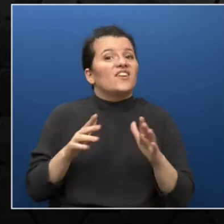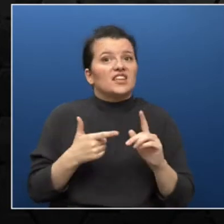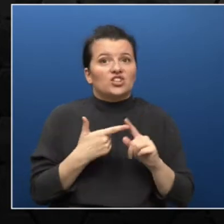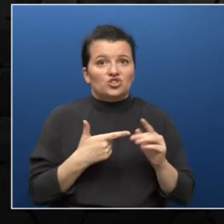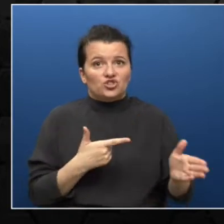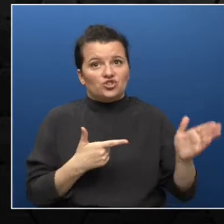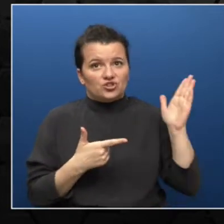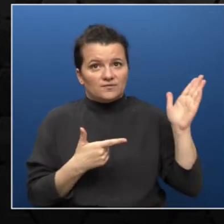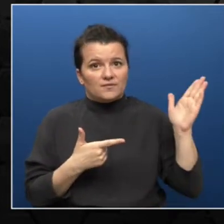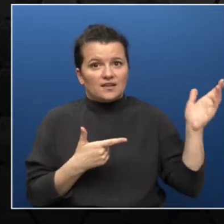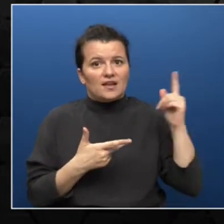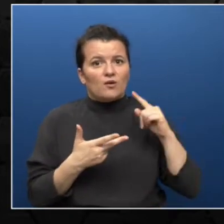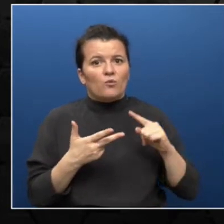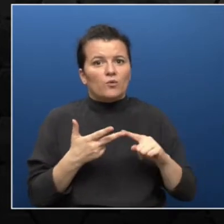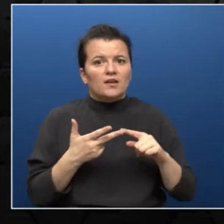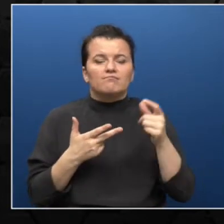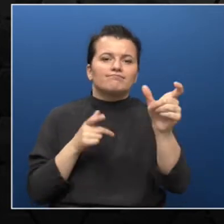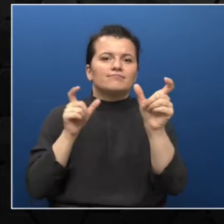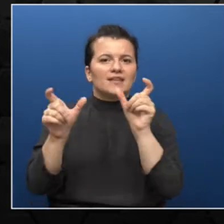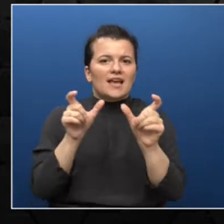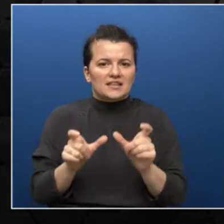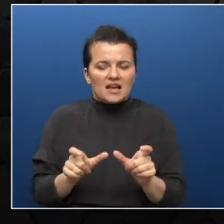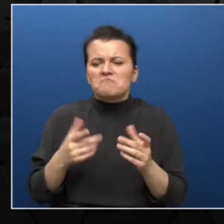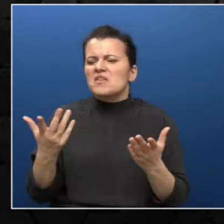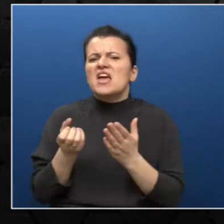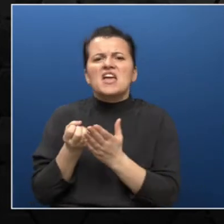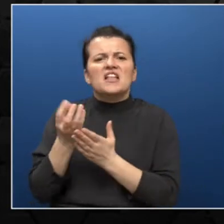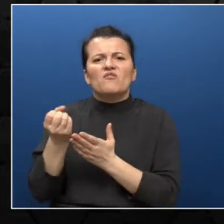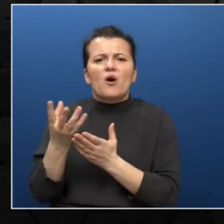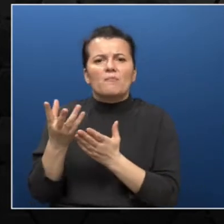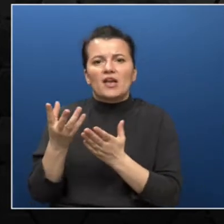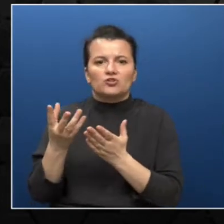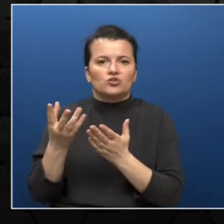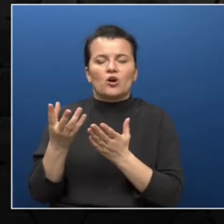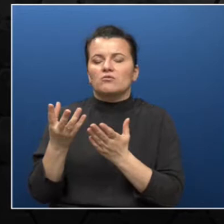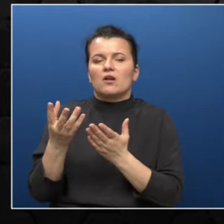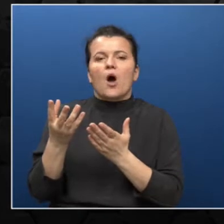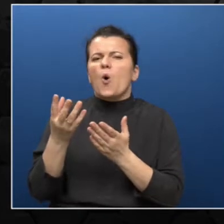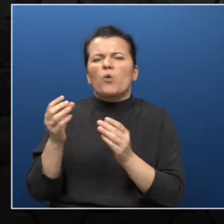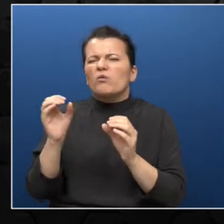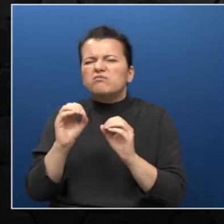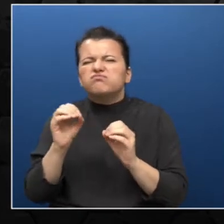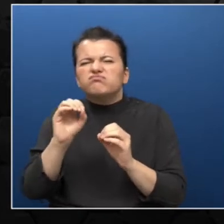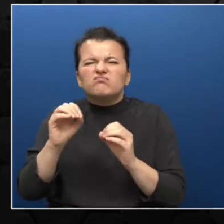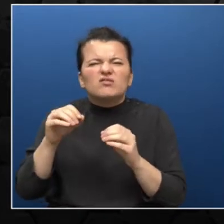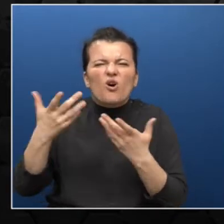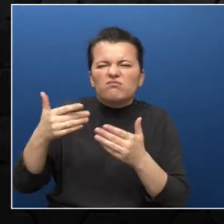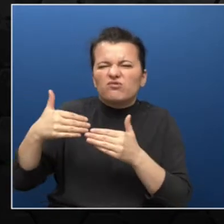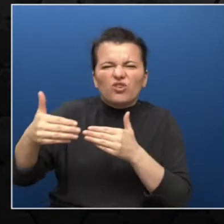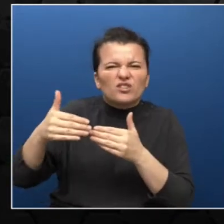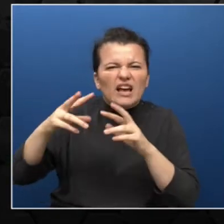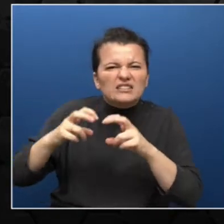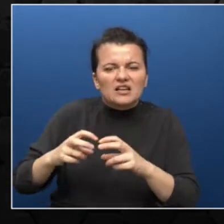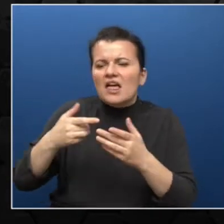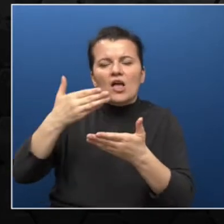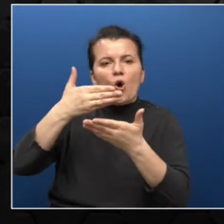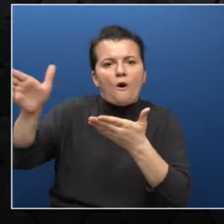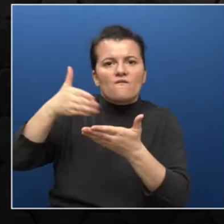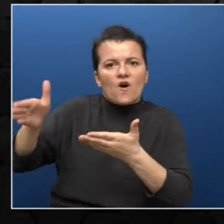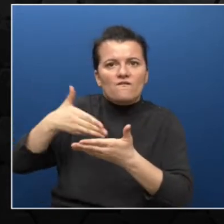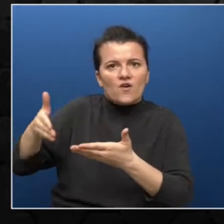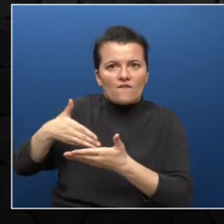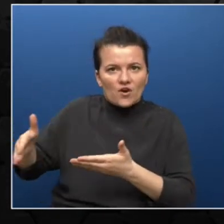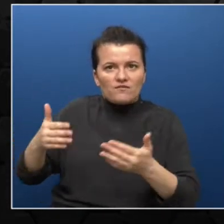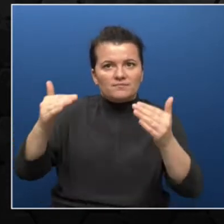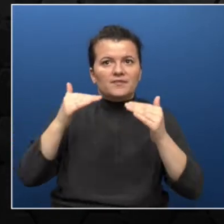then remove the noise from the data, determine the word density and preparing the data for the model and building and testing the model.